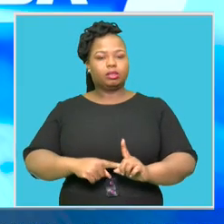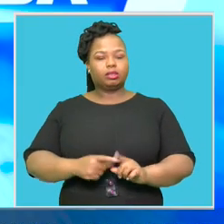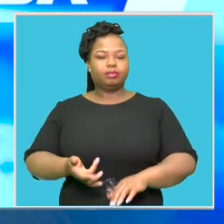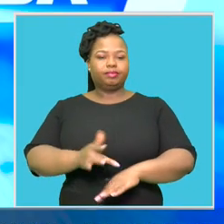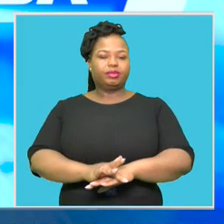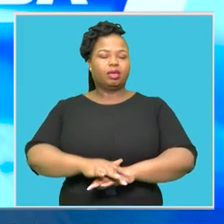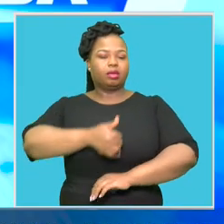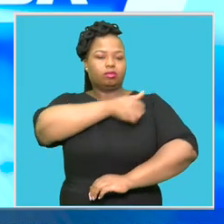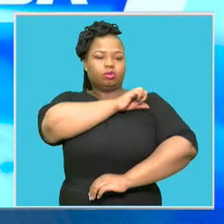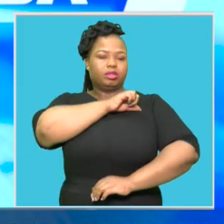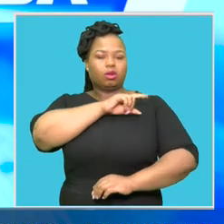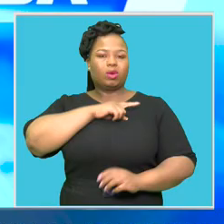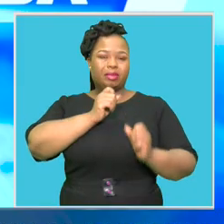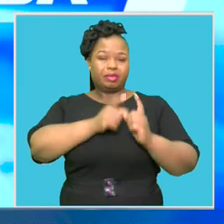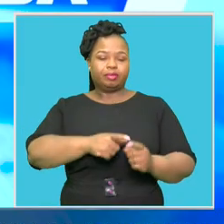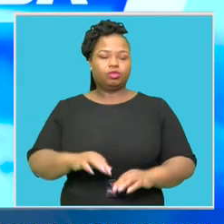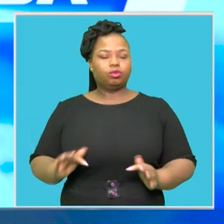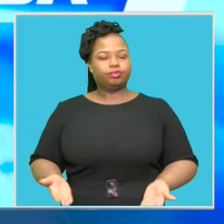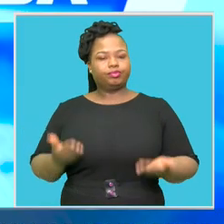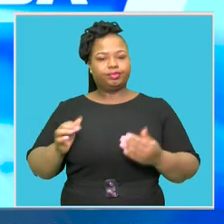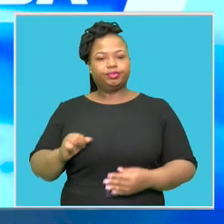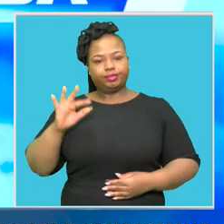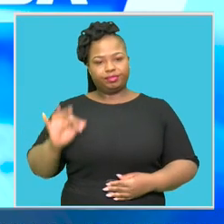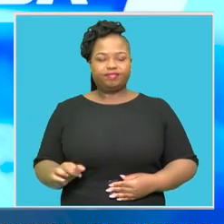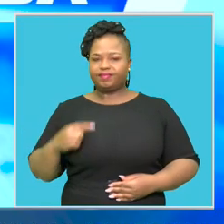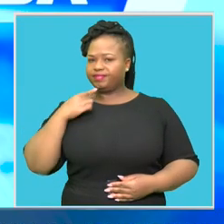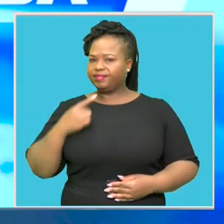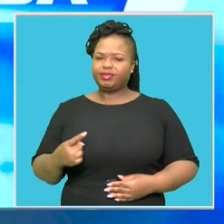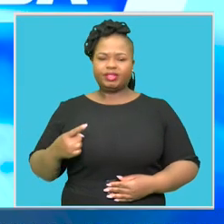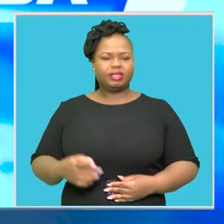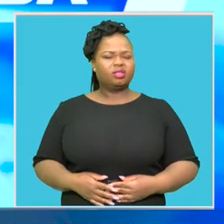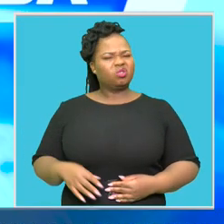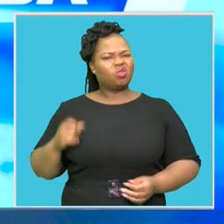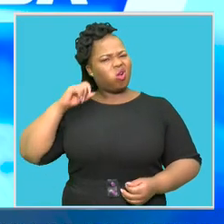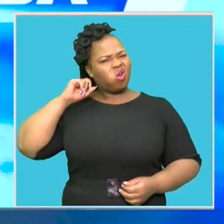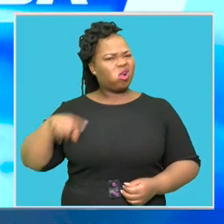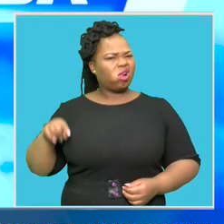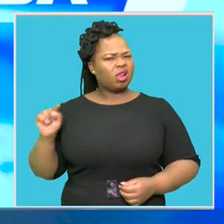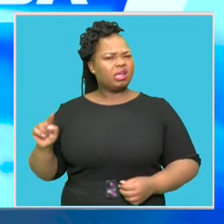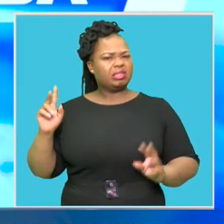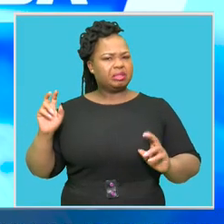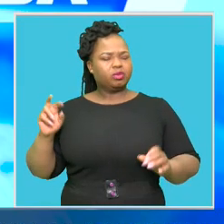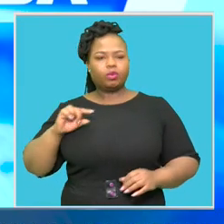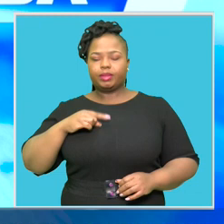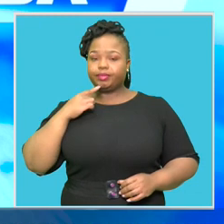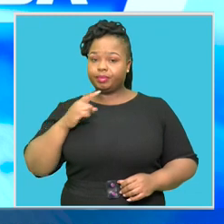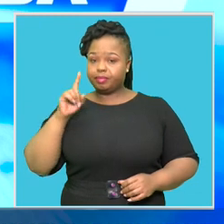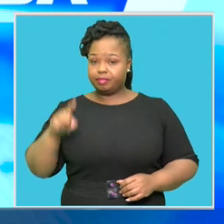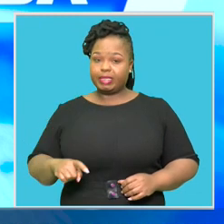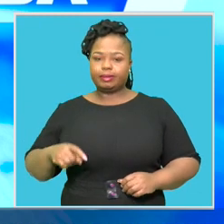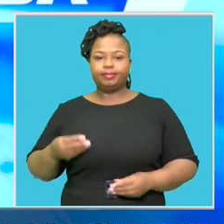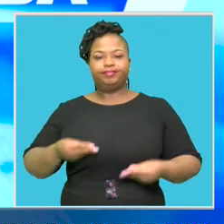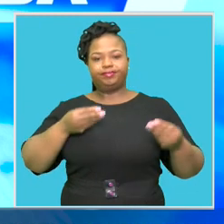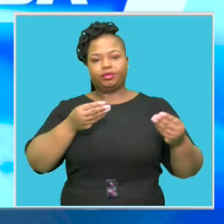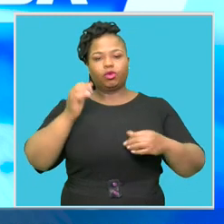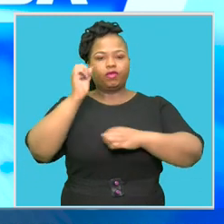genga yoglimala Yeraisi mzanzi iti lulu udaba alunagwa ngogwane elekandi iltaba yu kwele logu tiku mele lulu sere